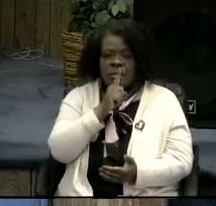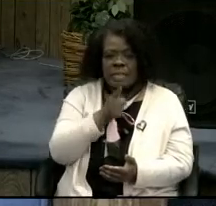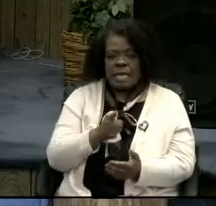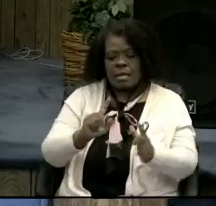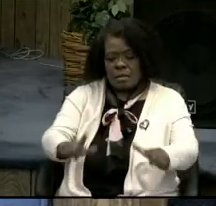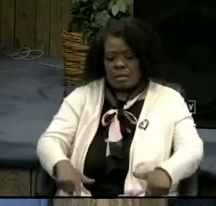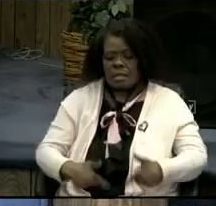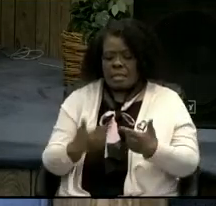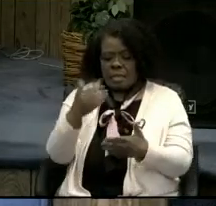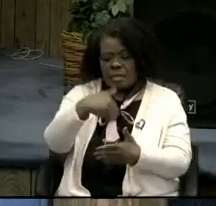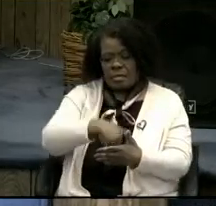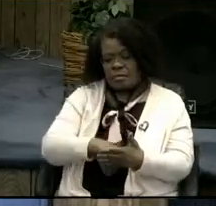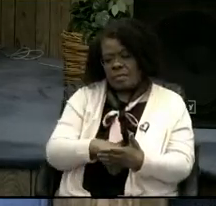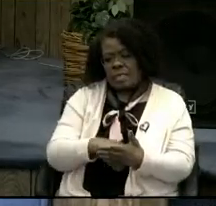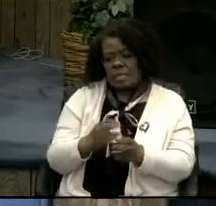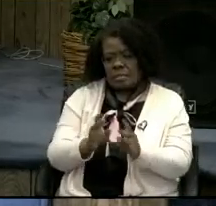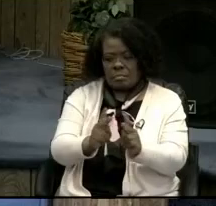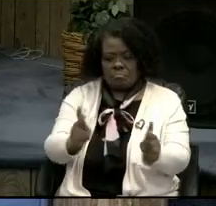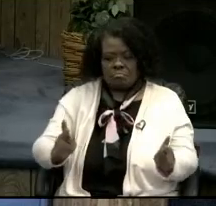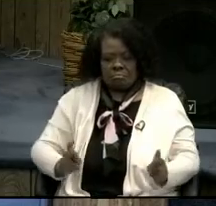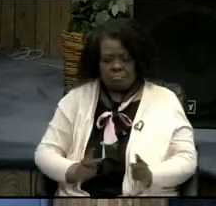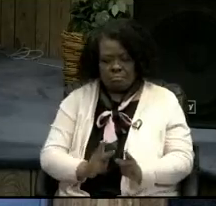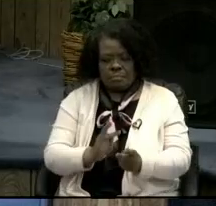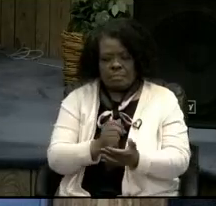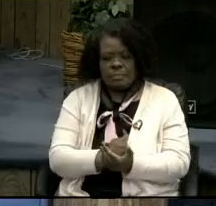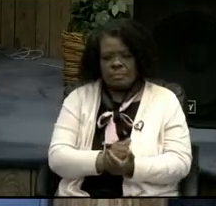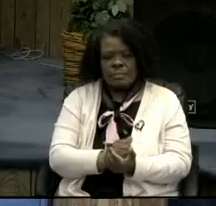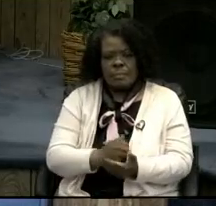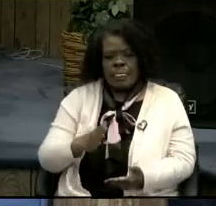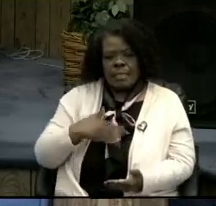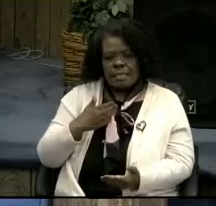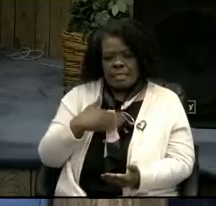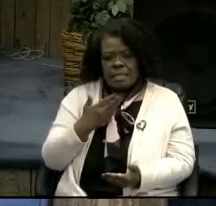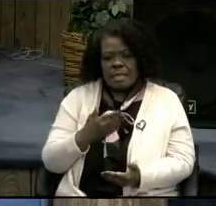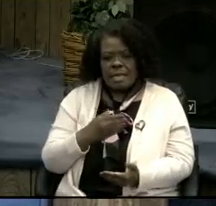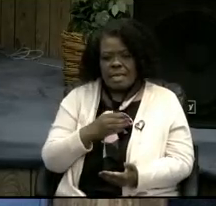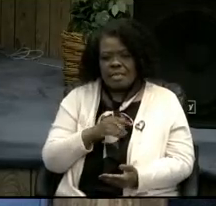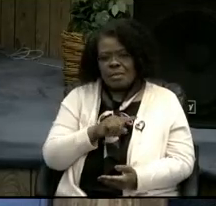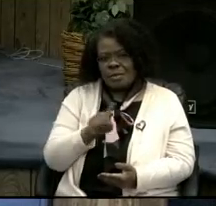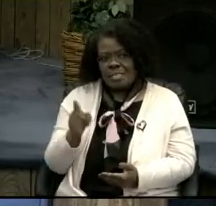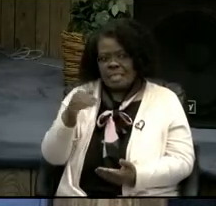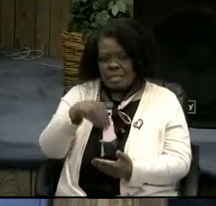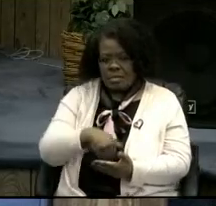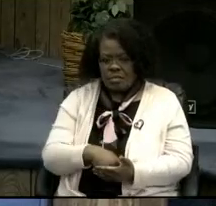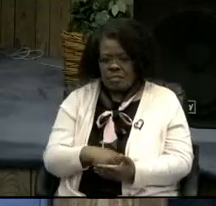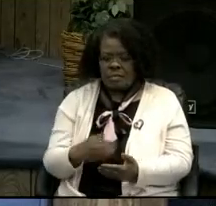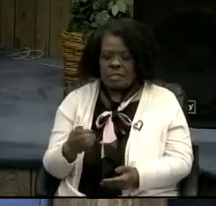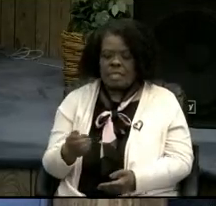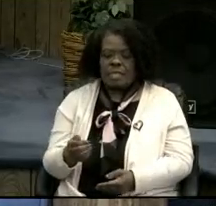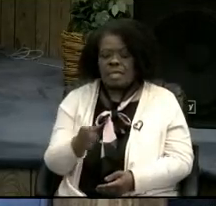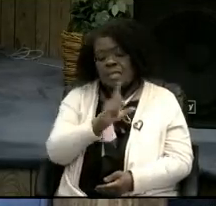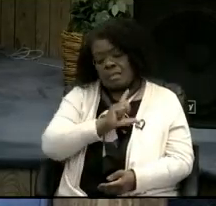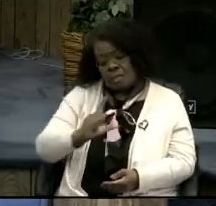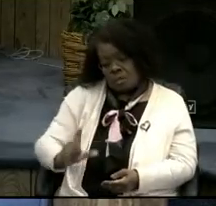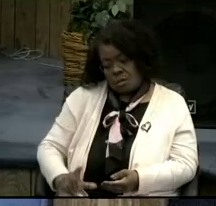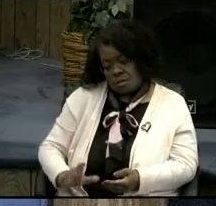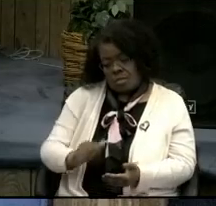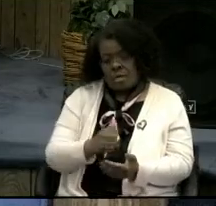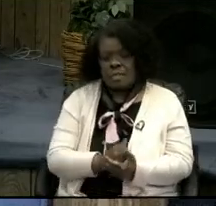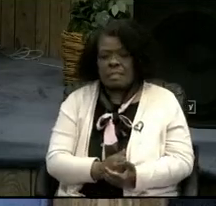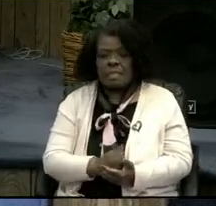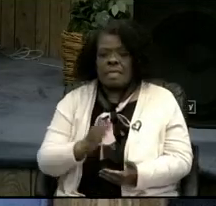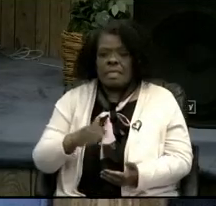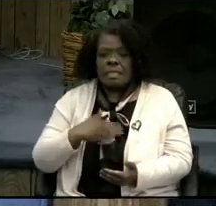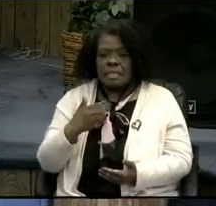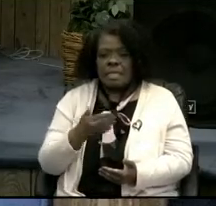be fed. Delight thyself also in the Lord. Delight thyself also in the Lord.